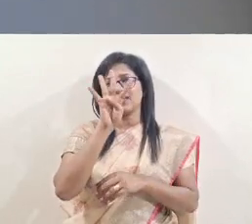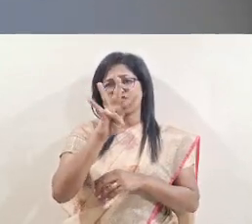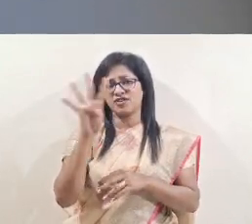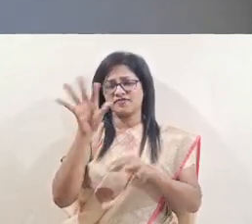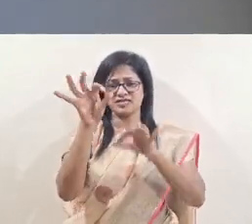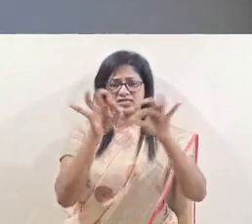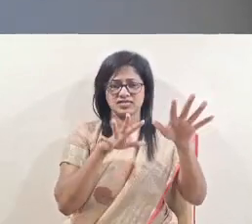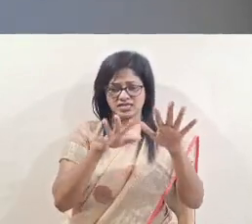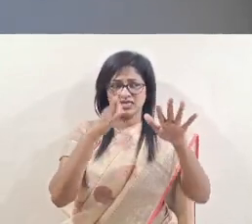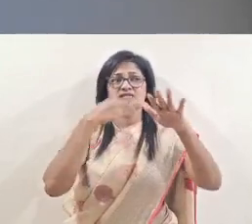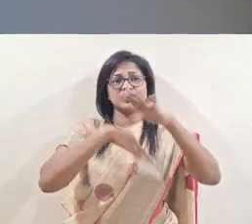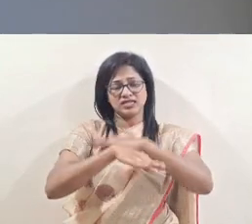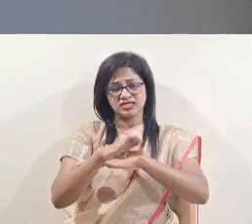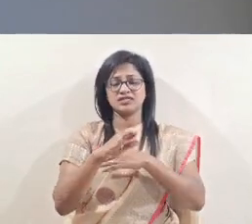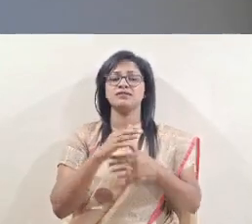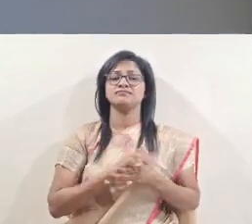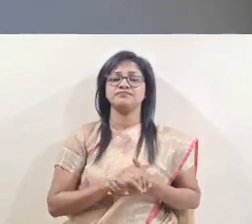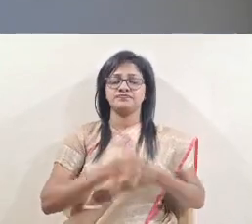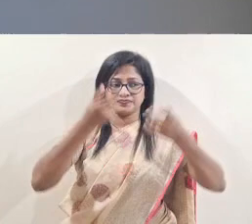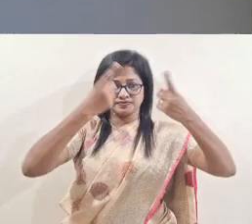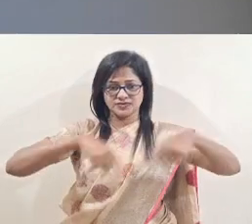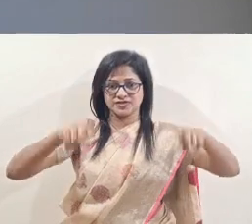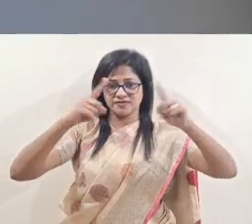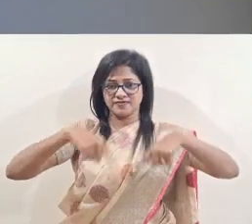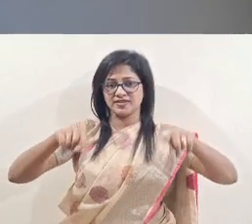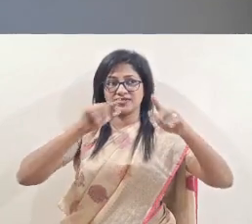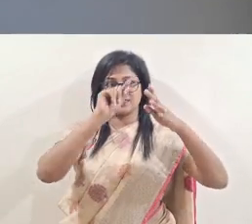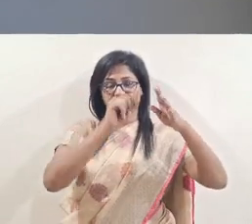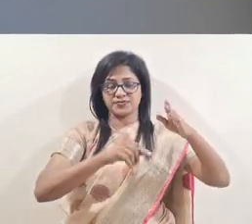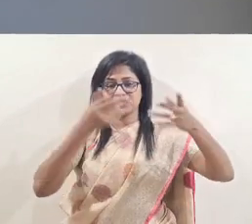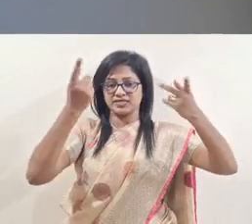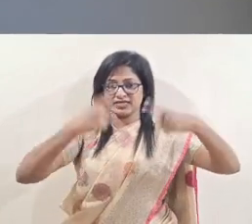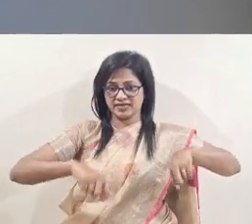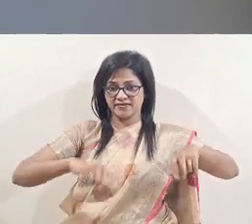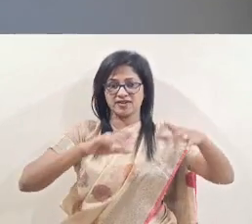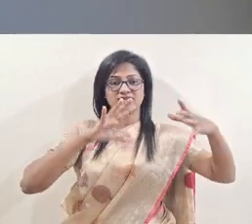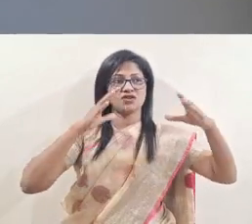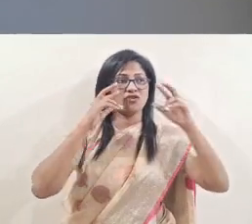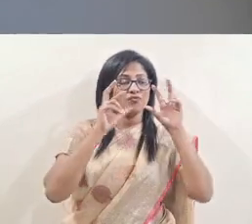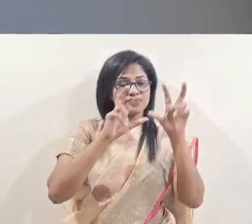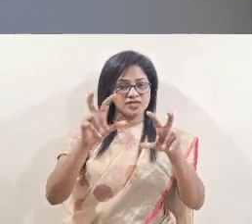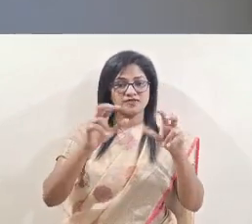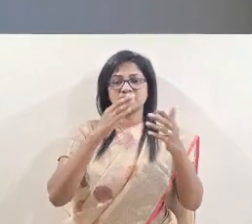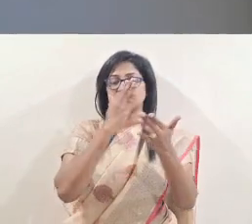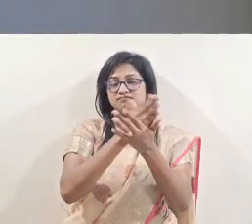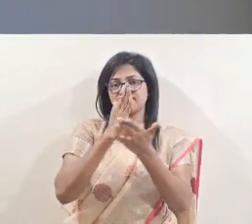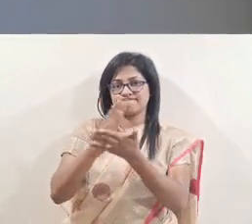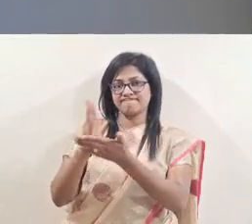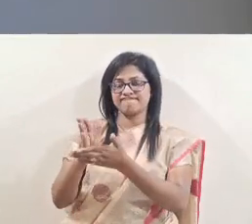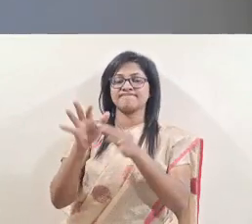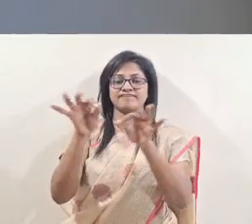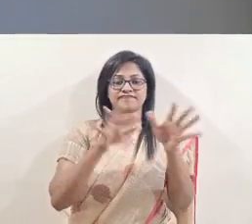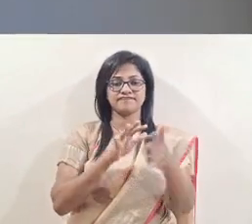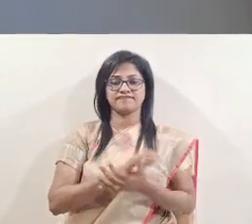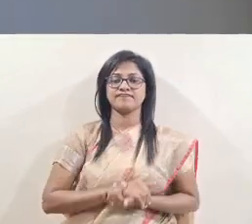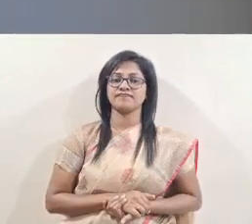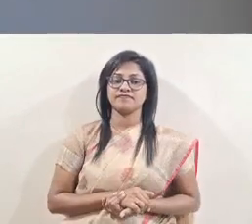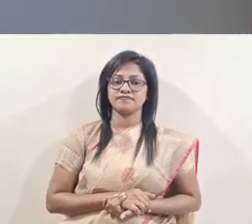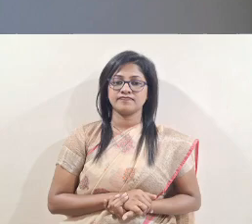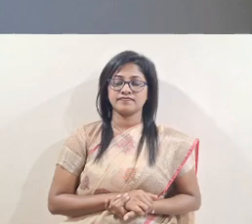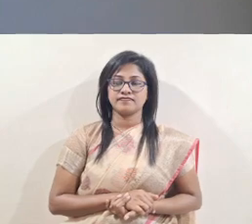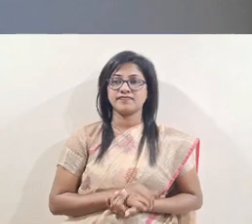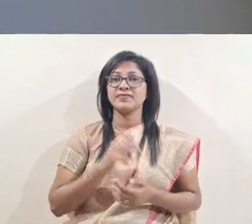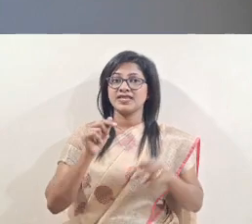it into, based on these observation, we classified the number of cities. So it's a